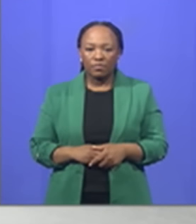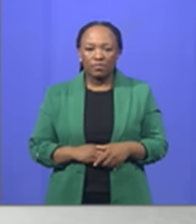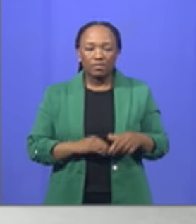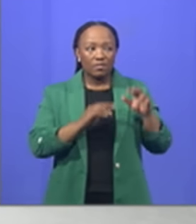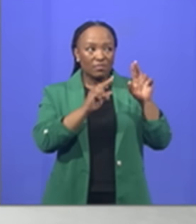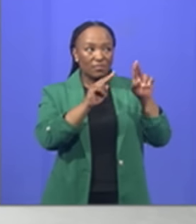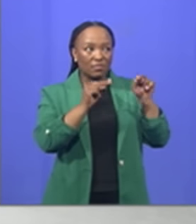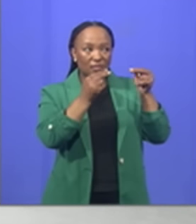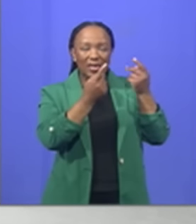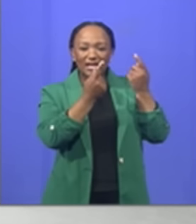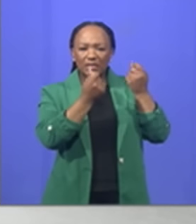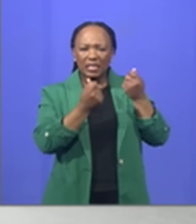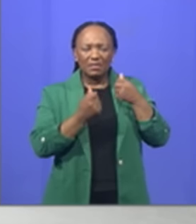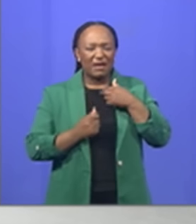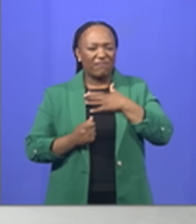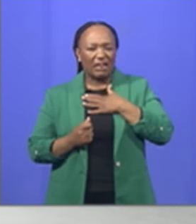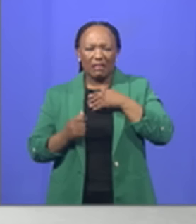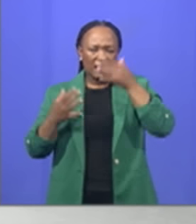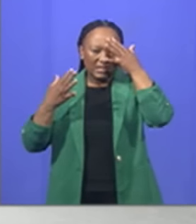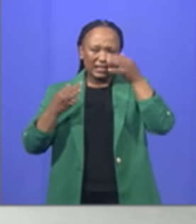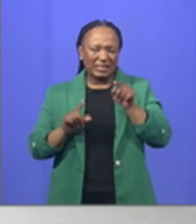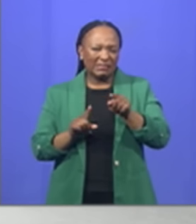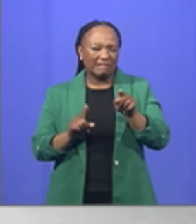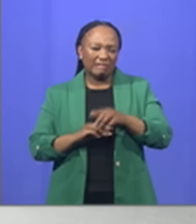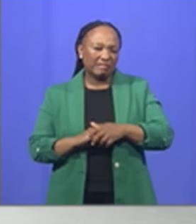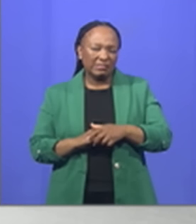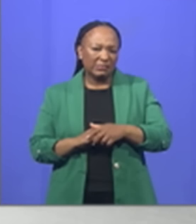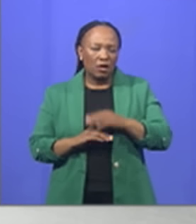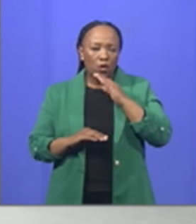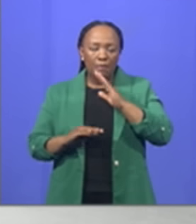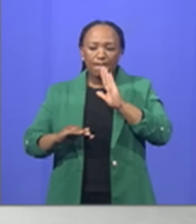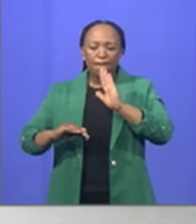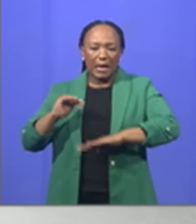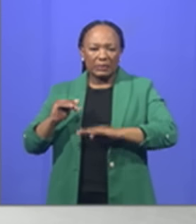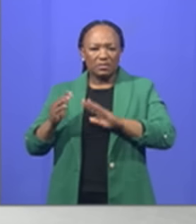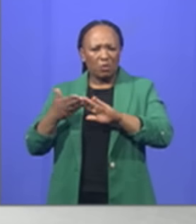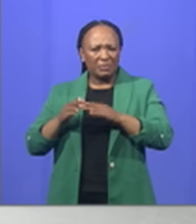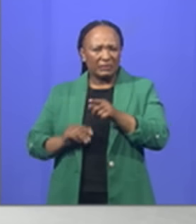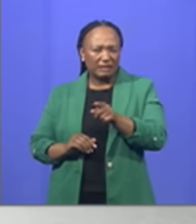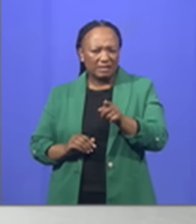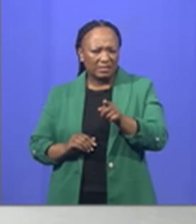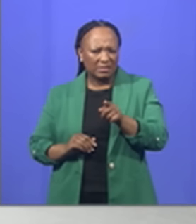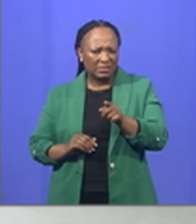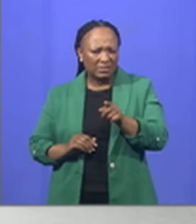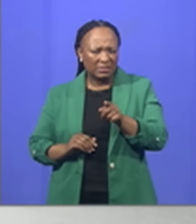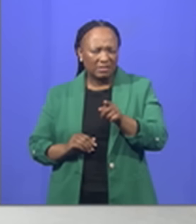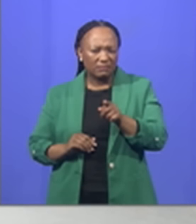tšea sephetho se maleba ka gore se go punisha setšhaba.